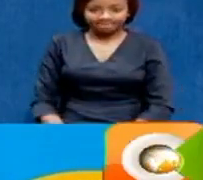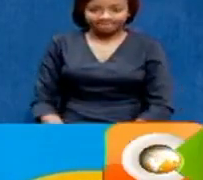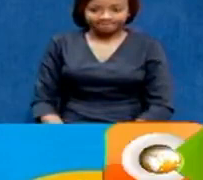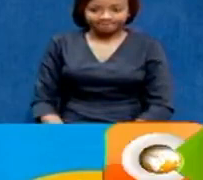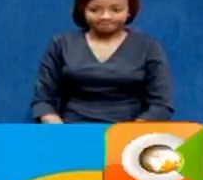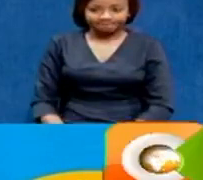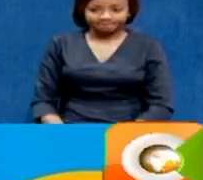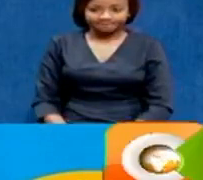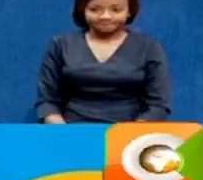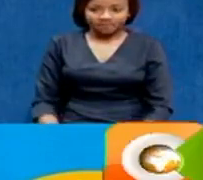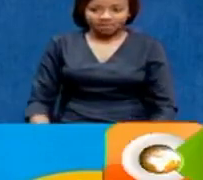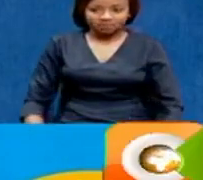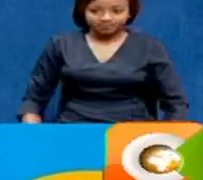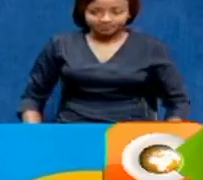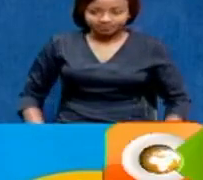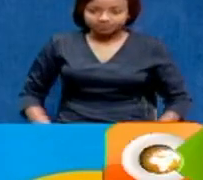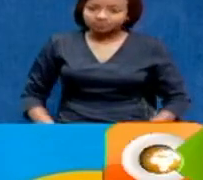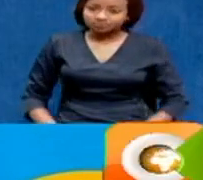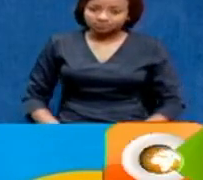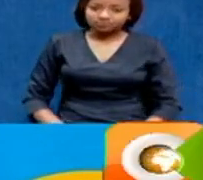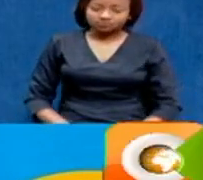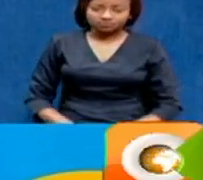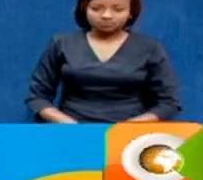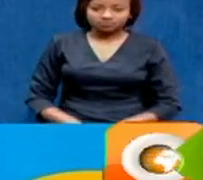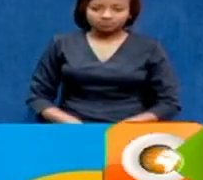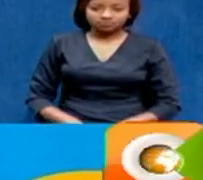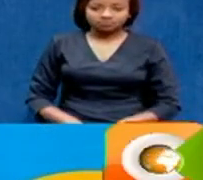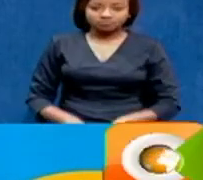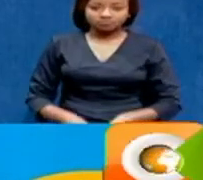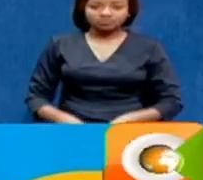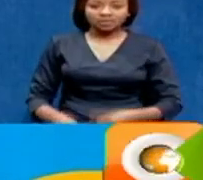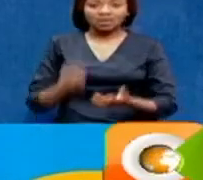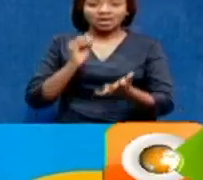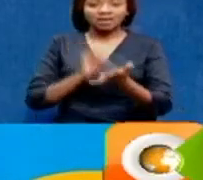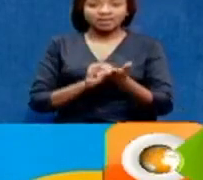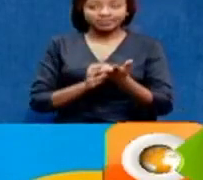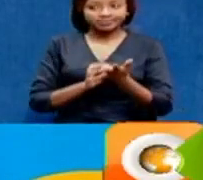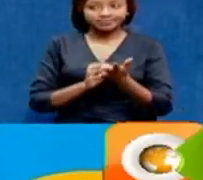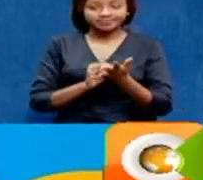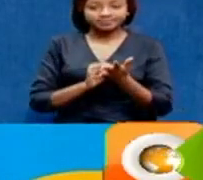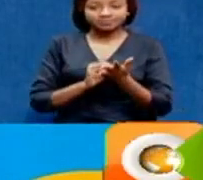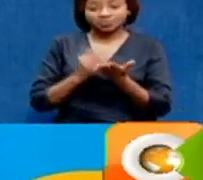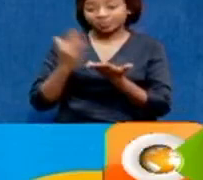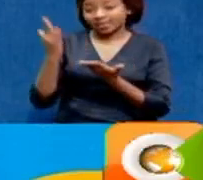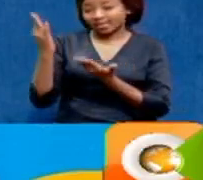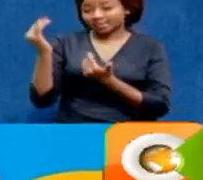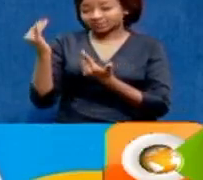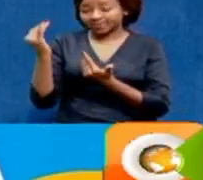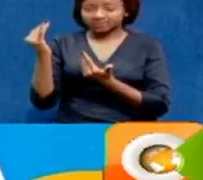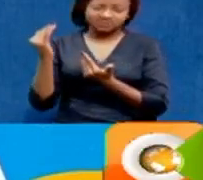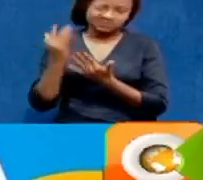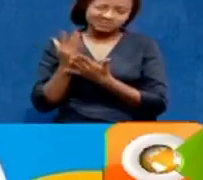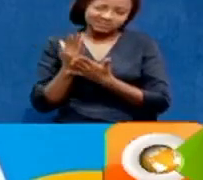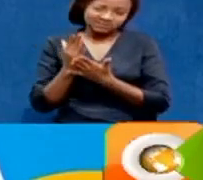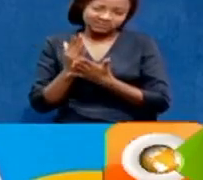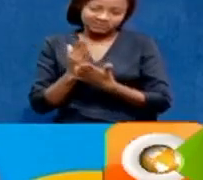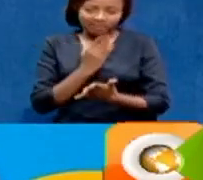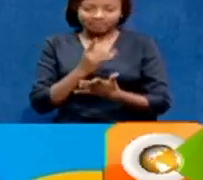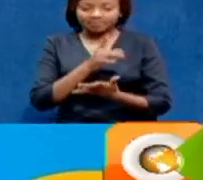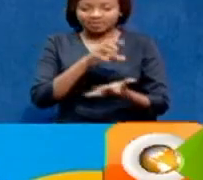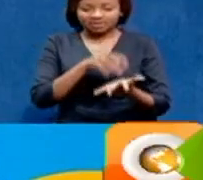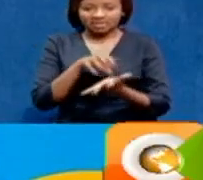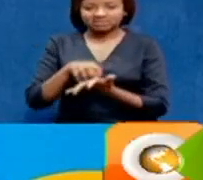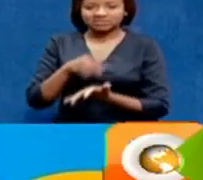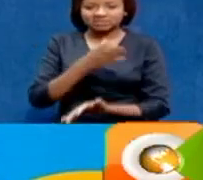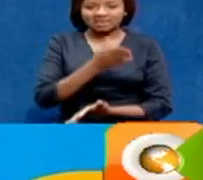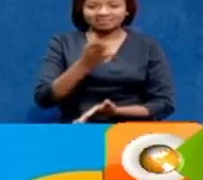We also, of course, from time to time expect that some of the cases will turn